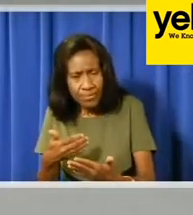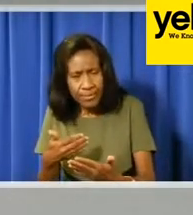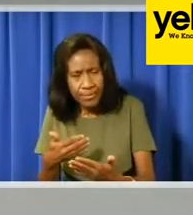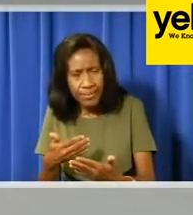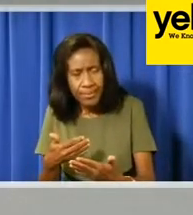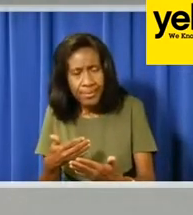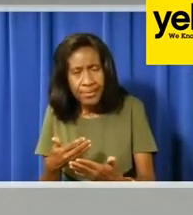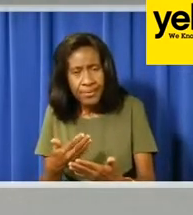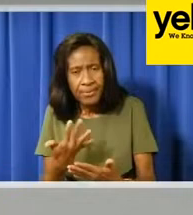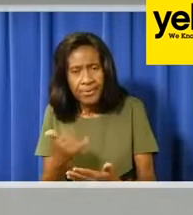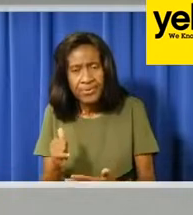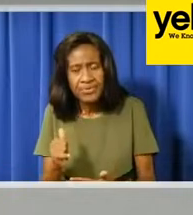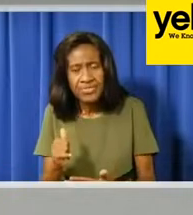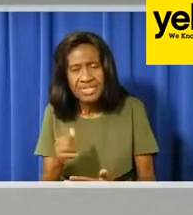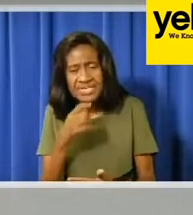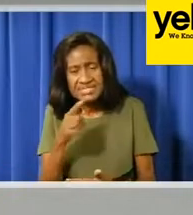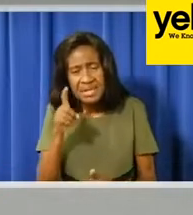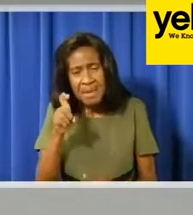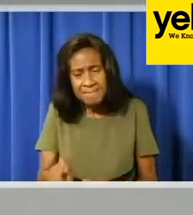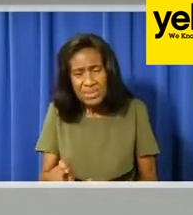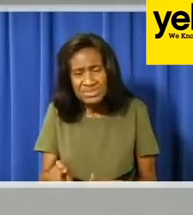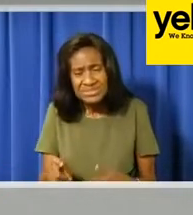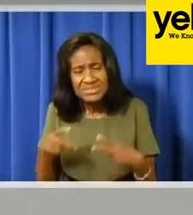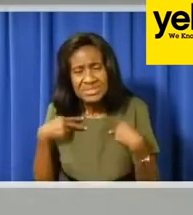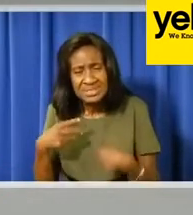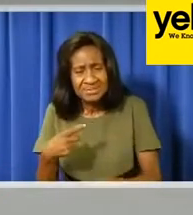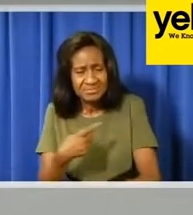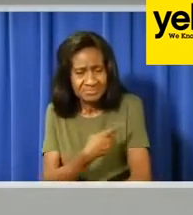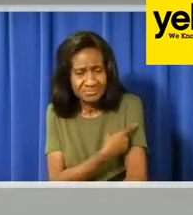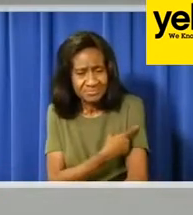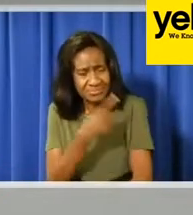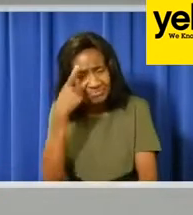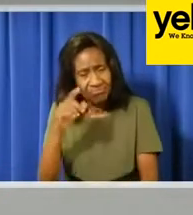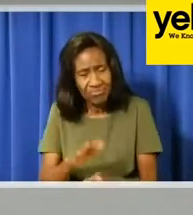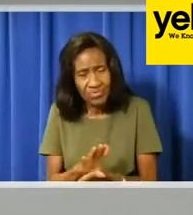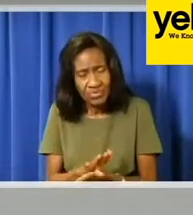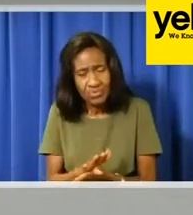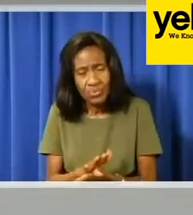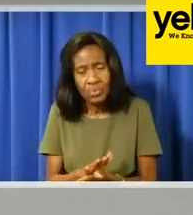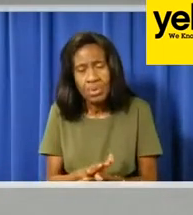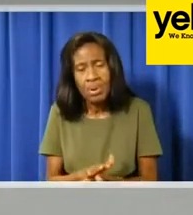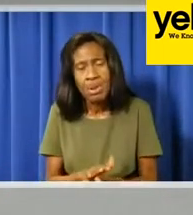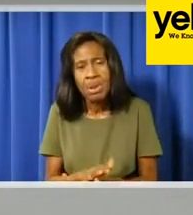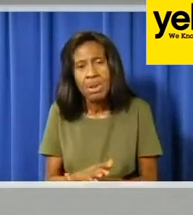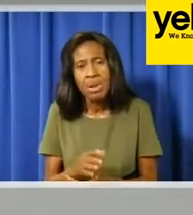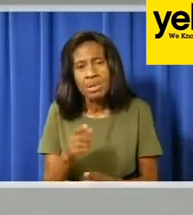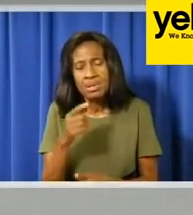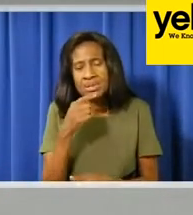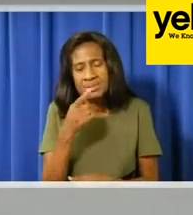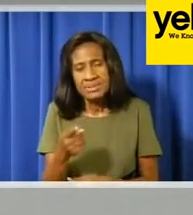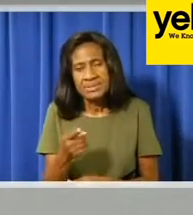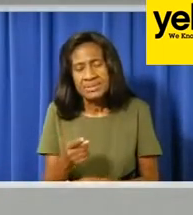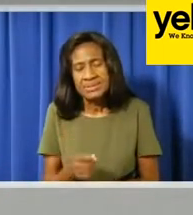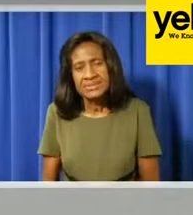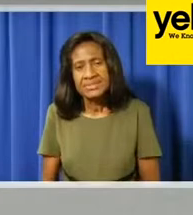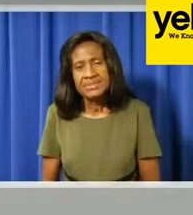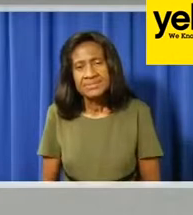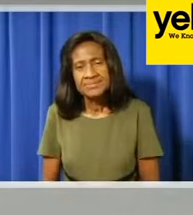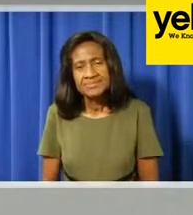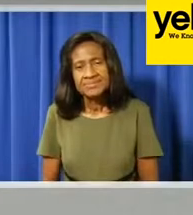that there was significant benefit in doing that, and there was significant risk that we're trying to